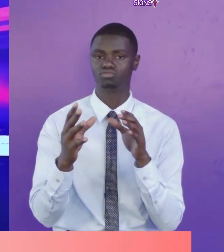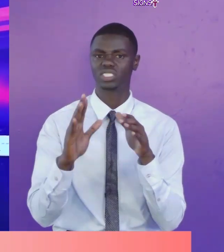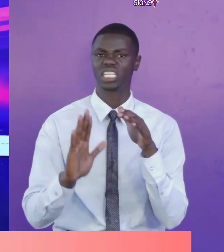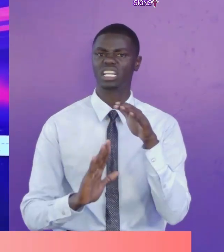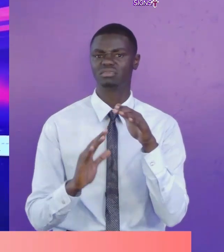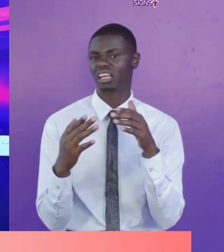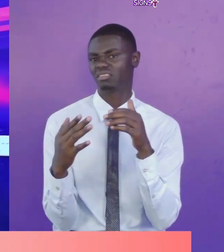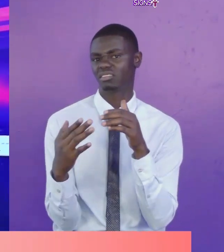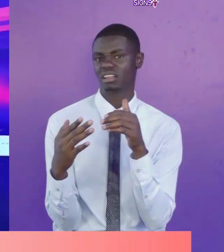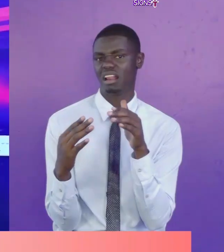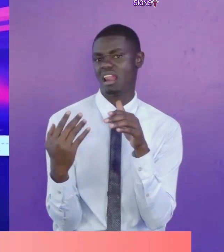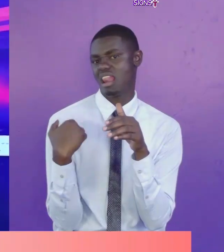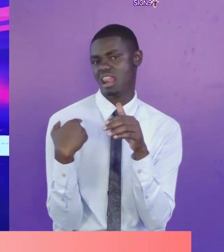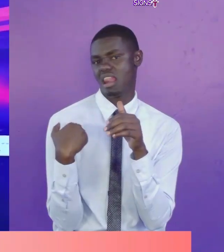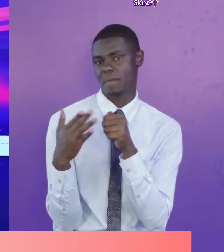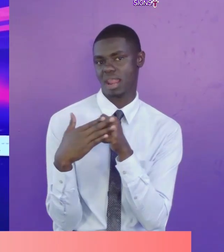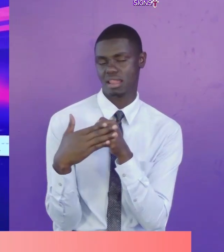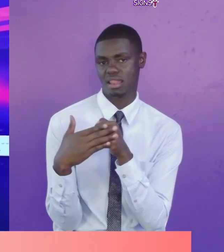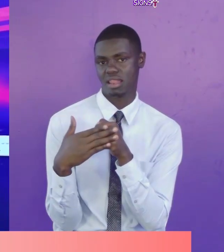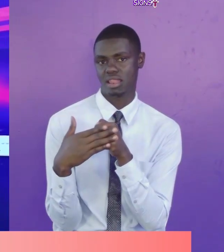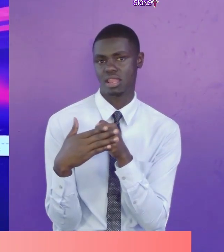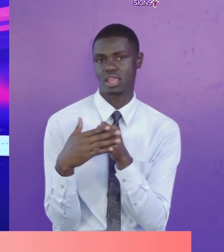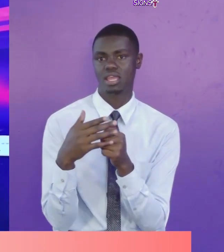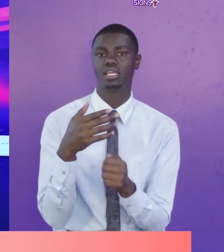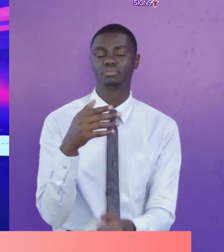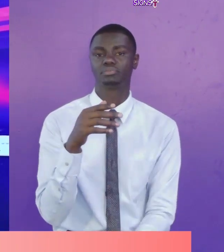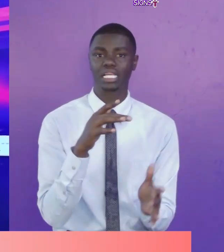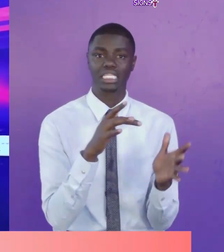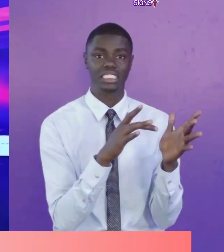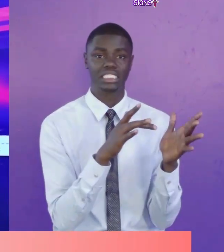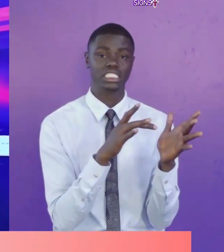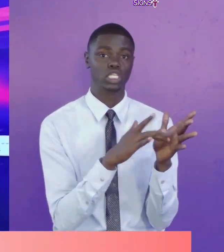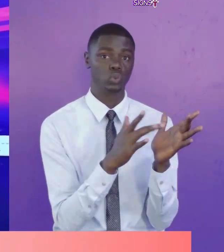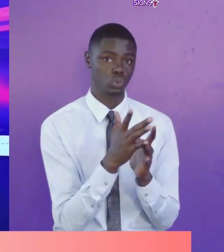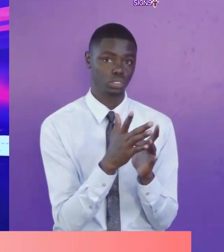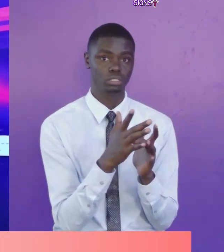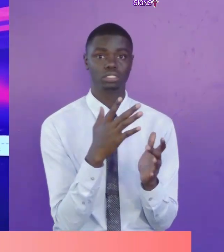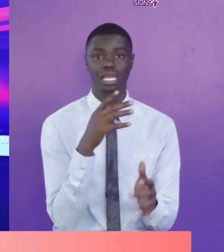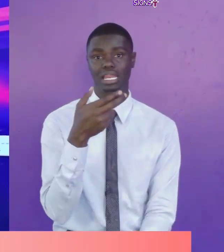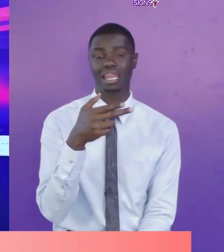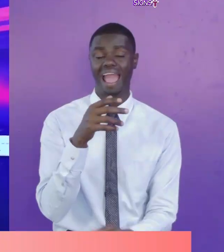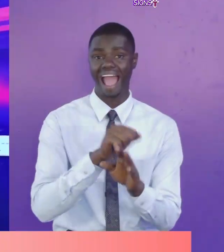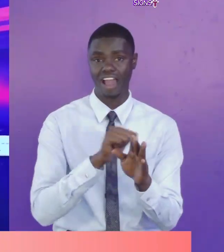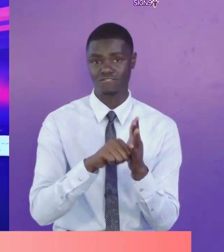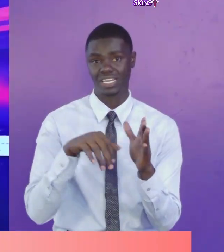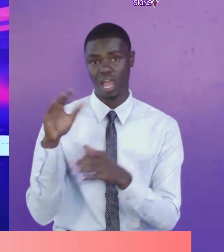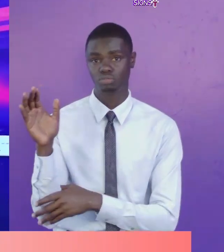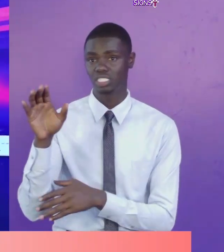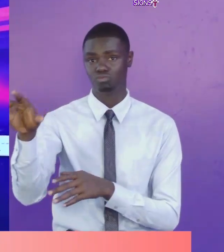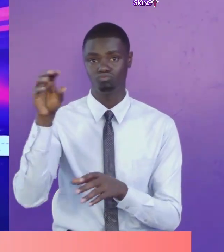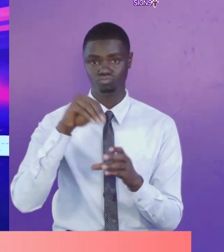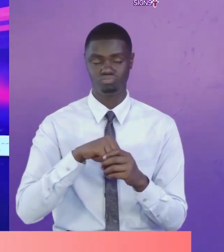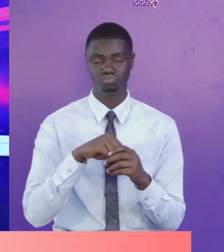false 9. That is, when Havertz and Jesus are out, he has been stepping in and playing as a number 9. Yes.